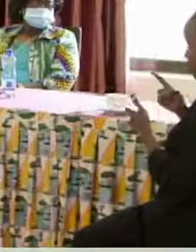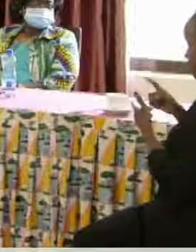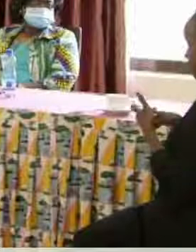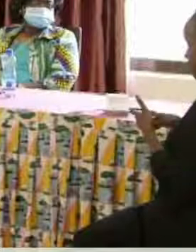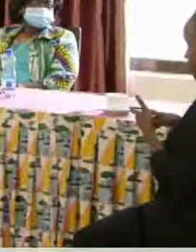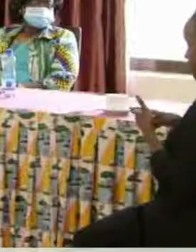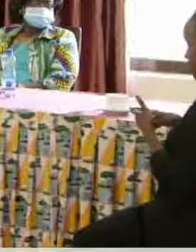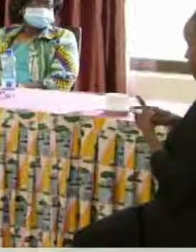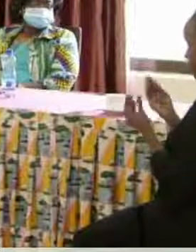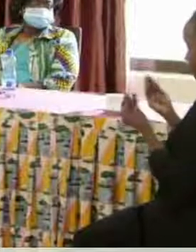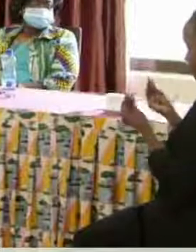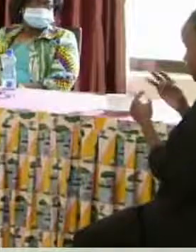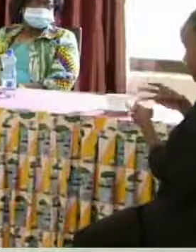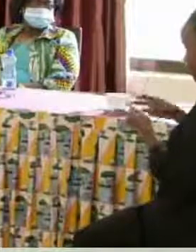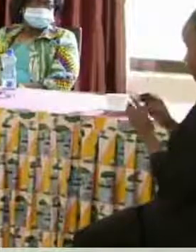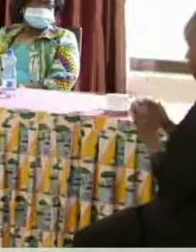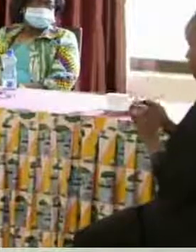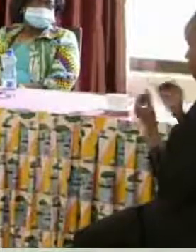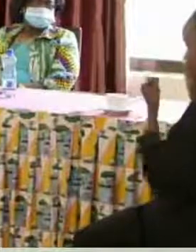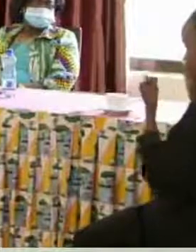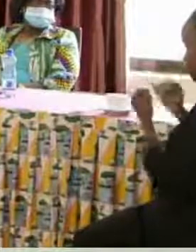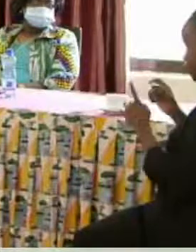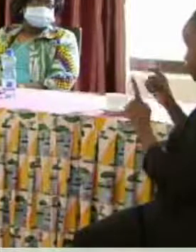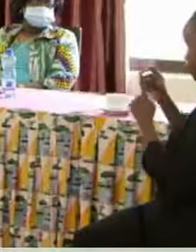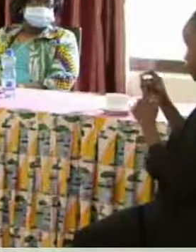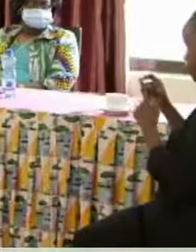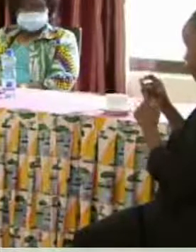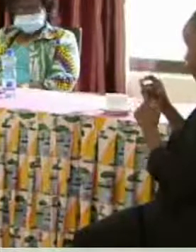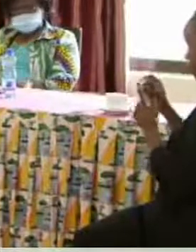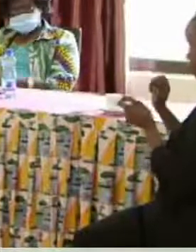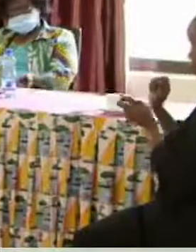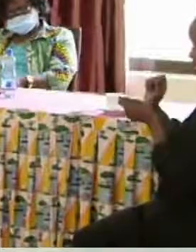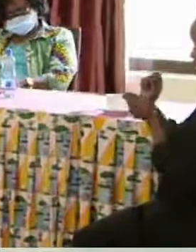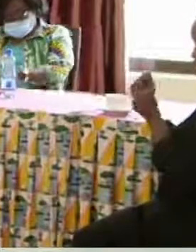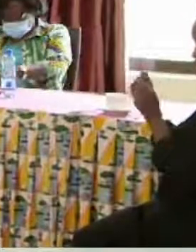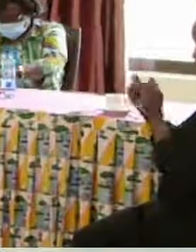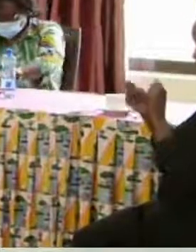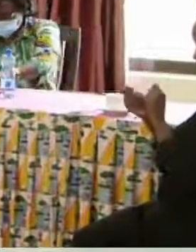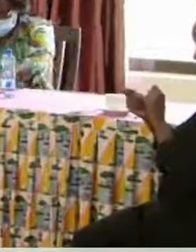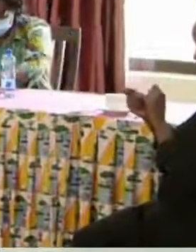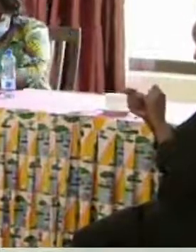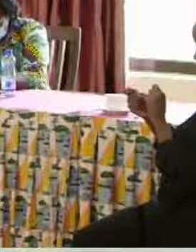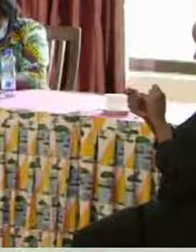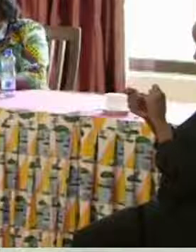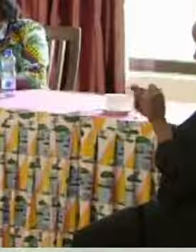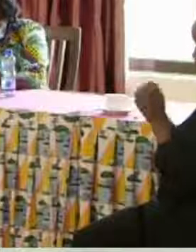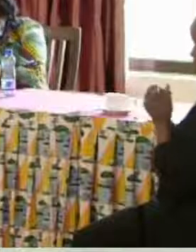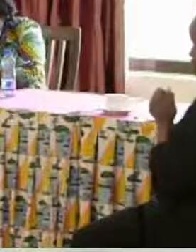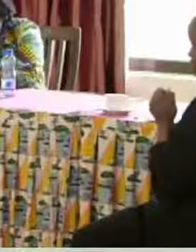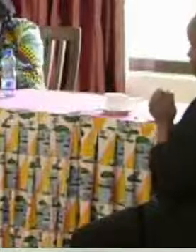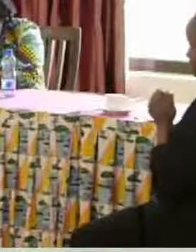very easy way, you introduced the word decolonization. And now,